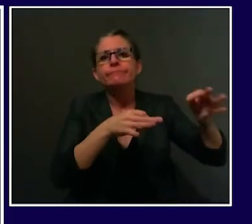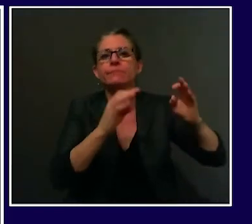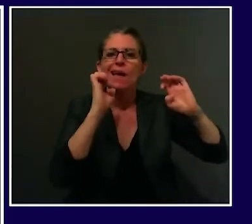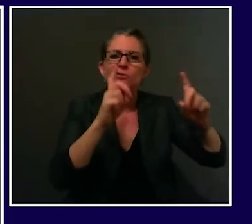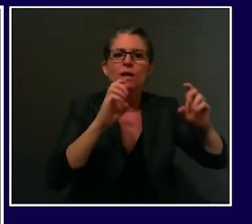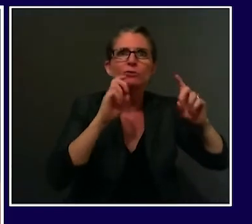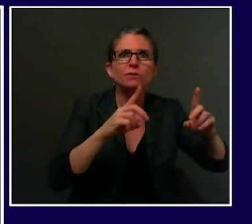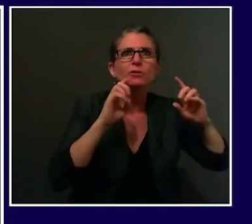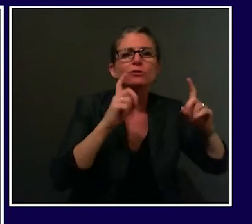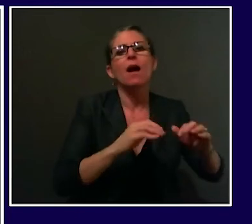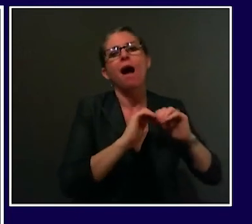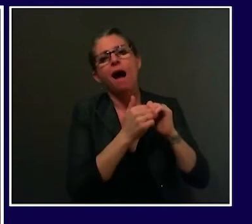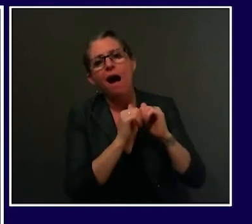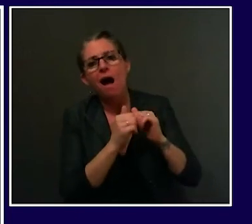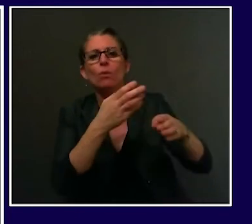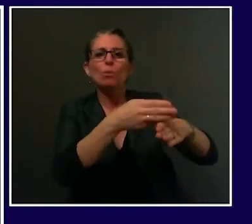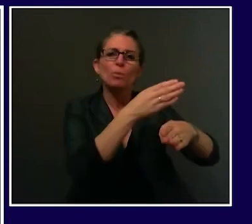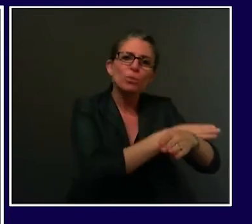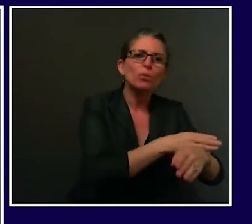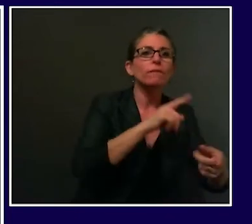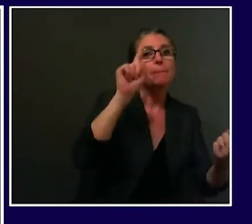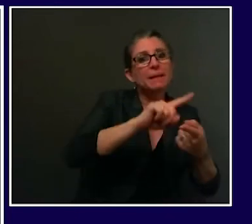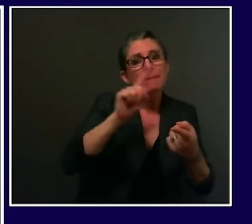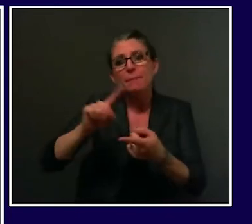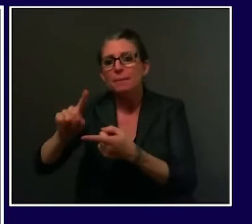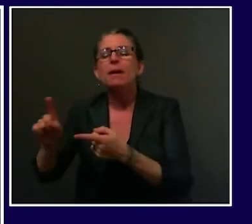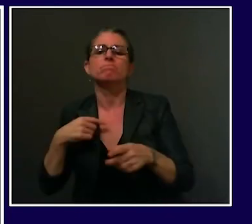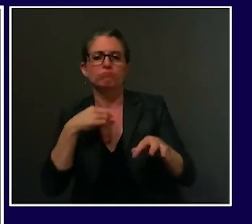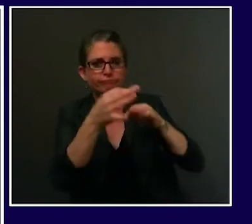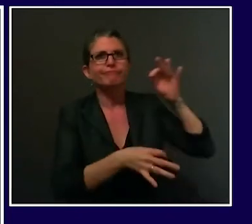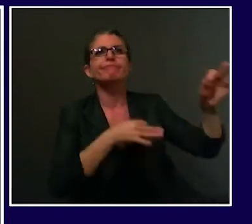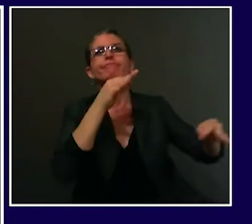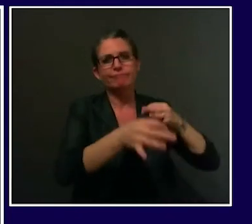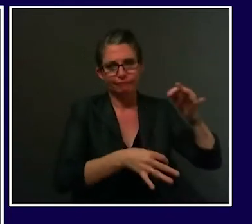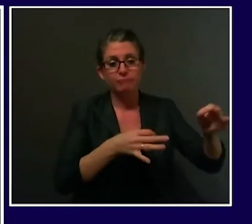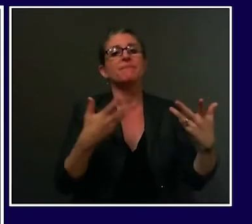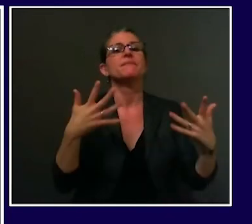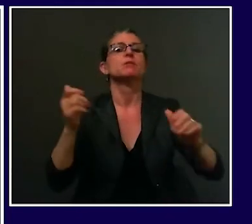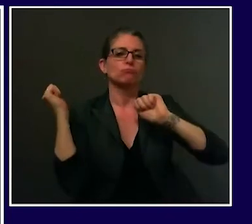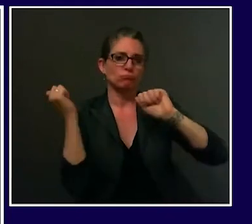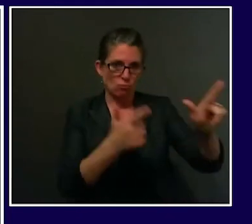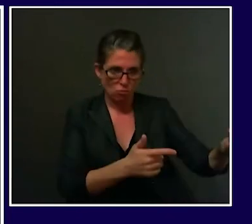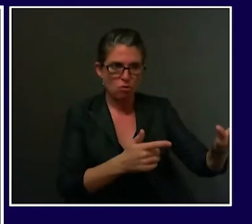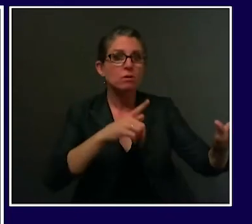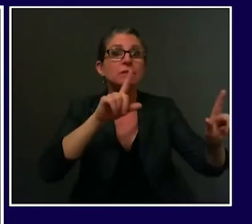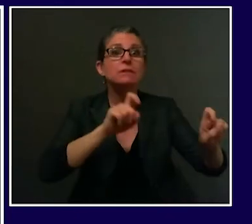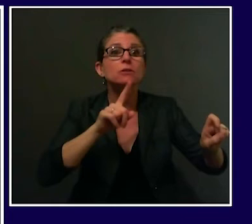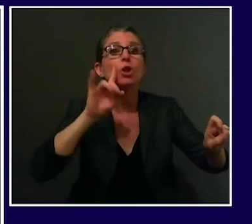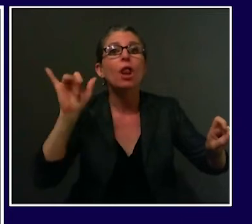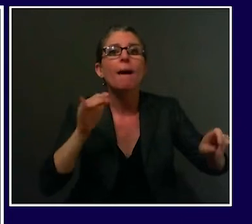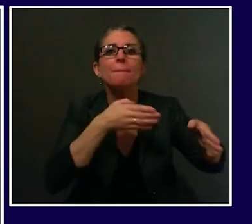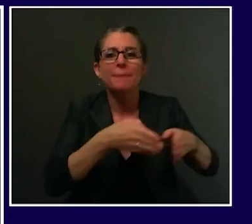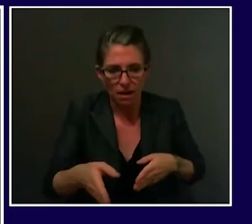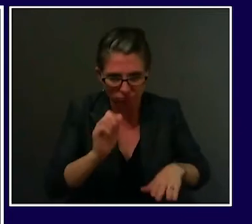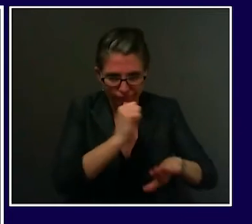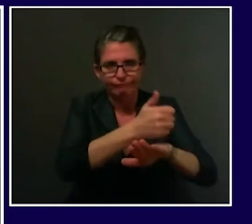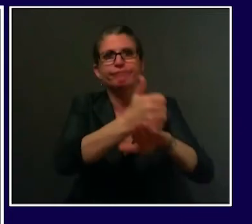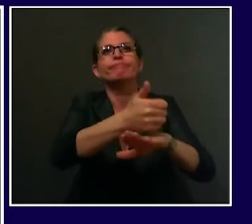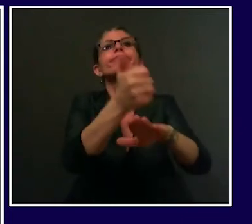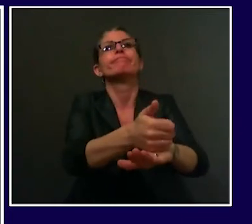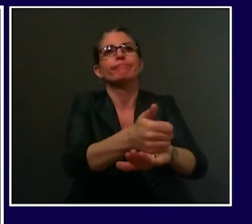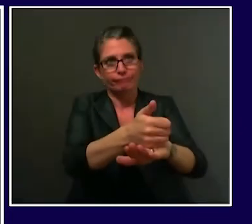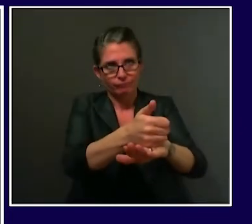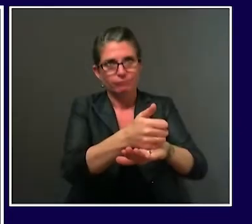facility, and talk about a more universal testing plan. We've been deeply engaged with the facility. I think there have been